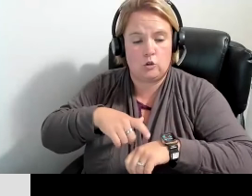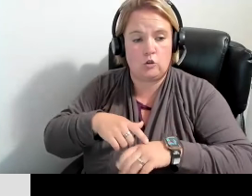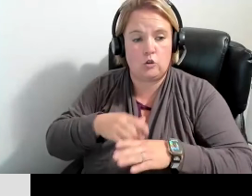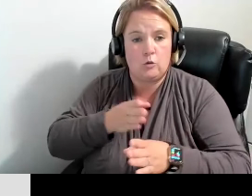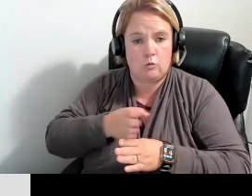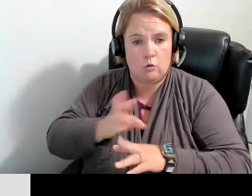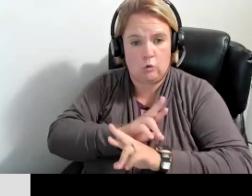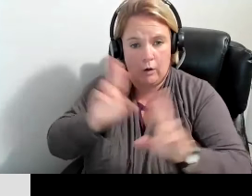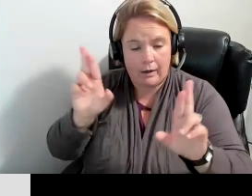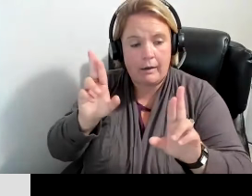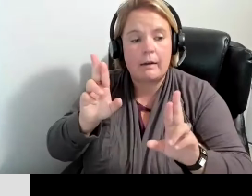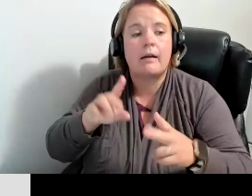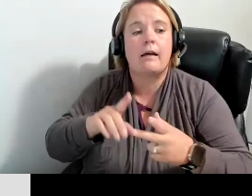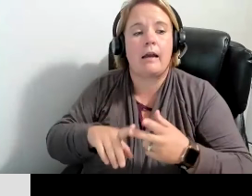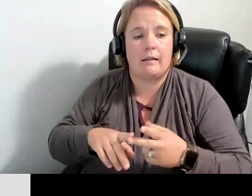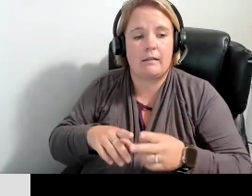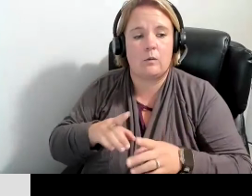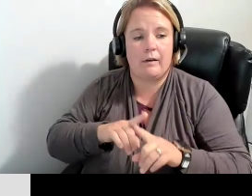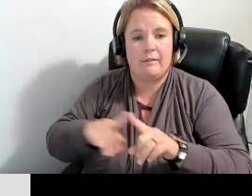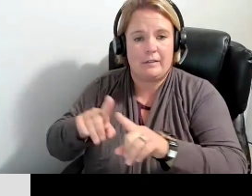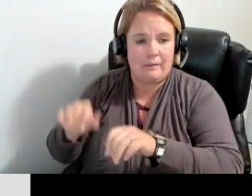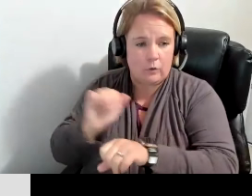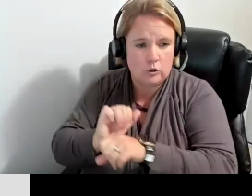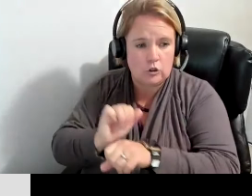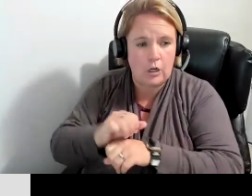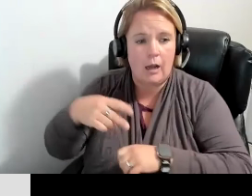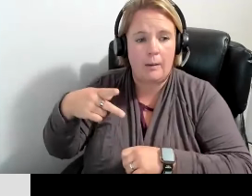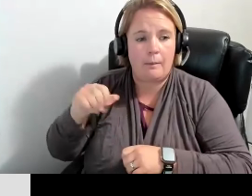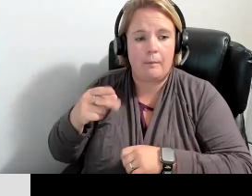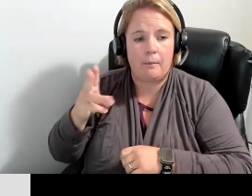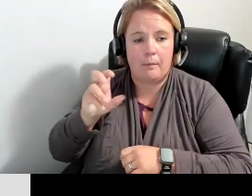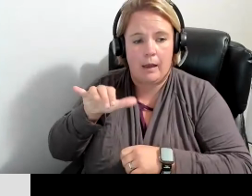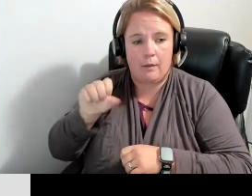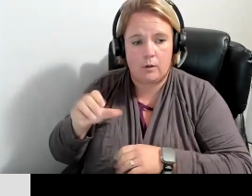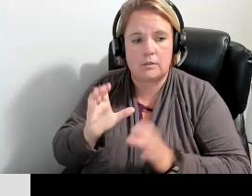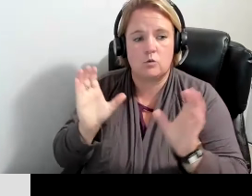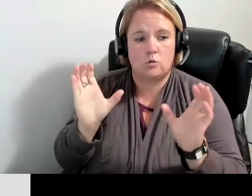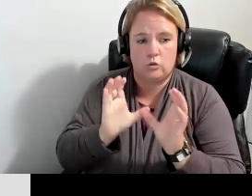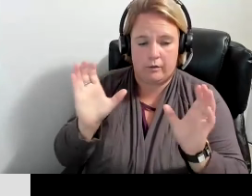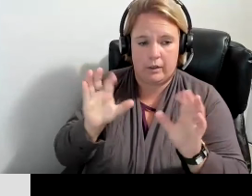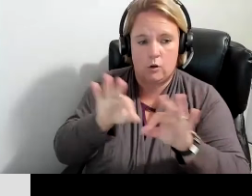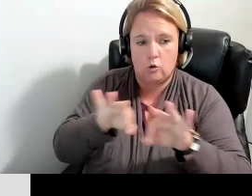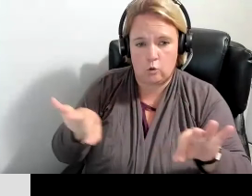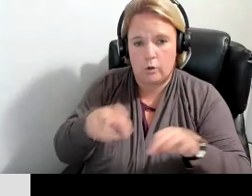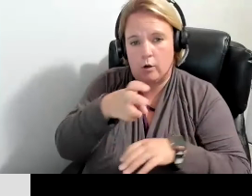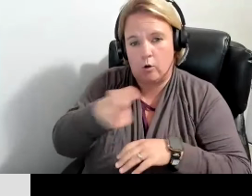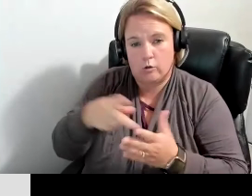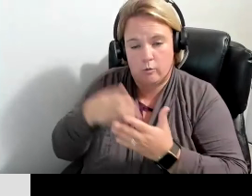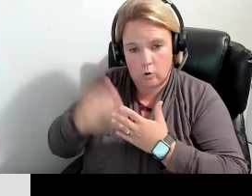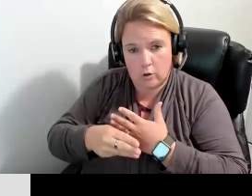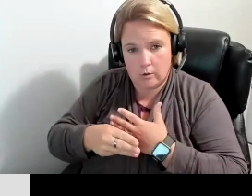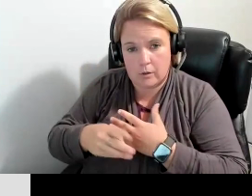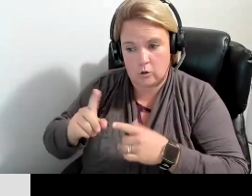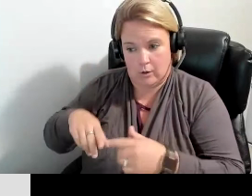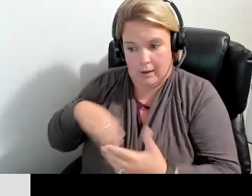utilizing education and career pathways leading to certificate, degree, or transfer programs. So our goal is, once we get them here, we